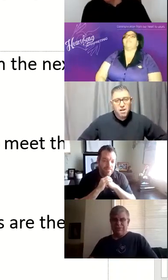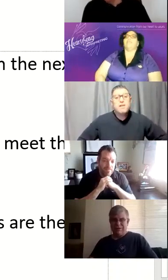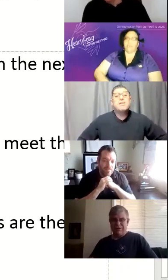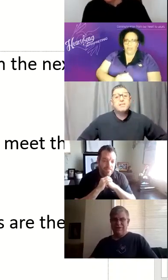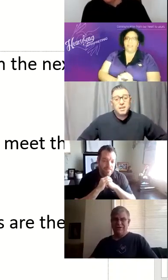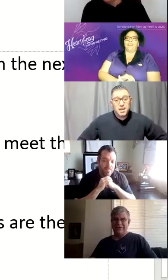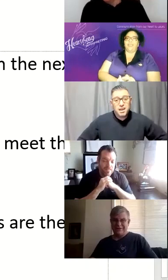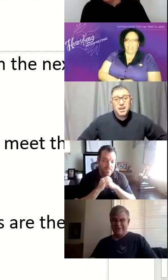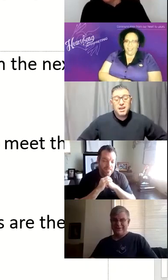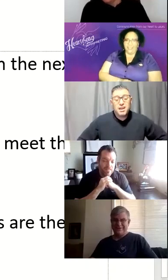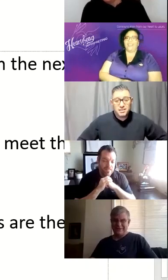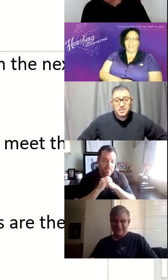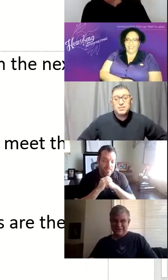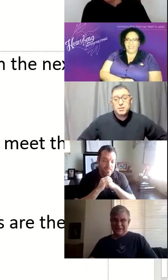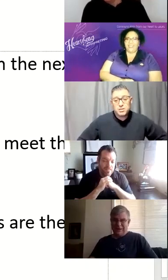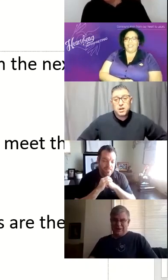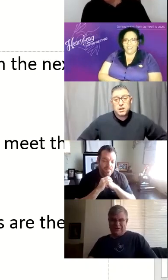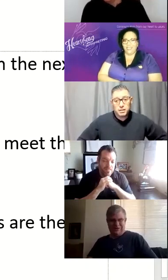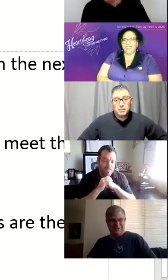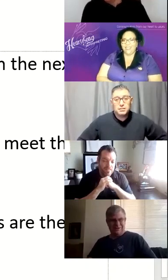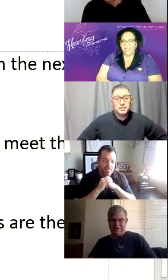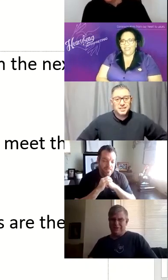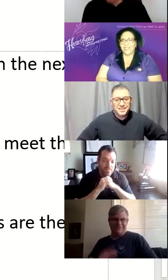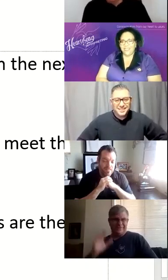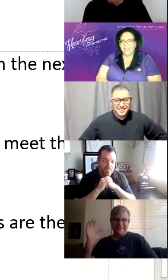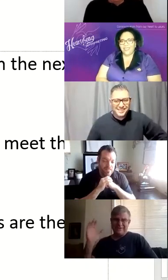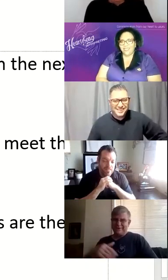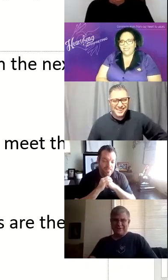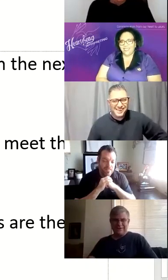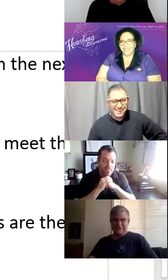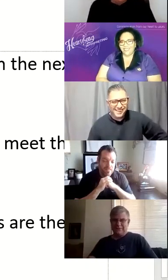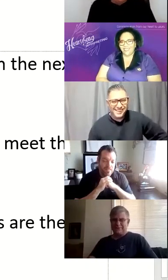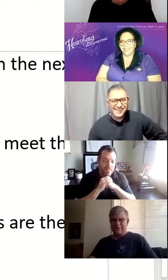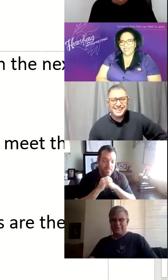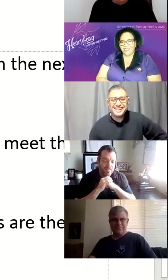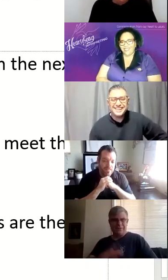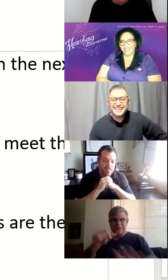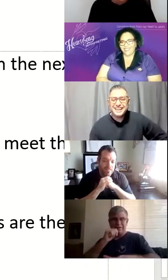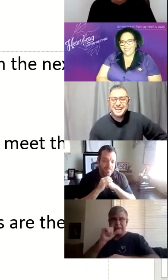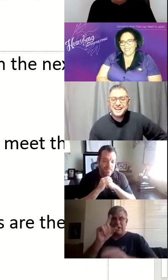Absolutely. Yeah, you know that, Charlie.